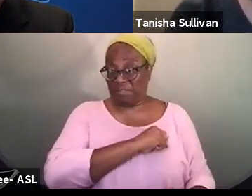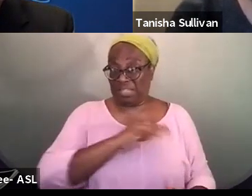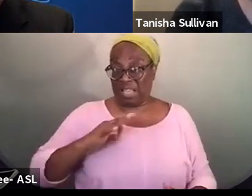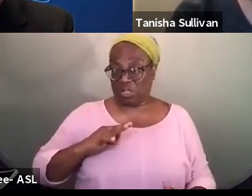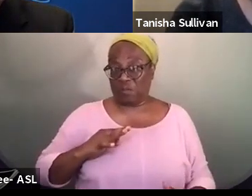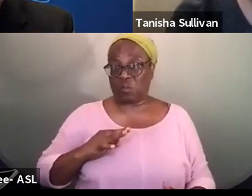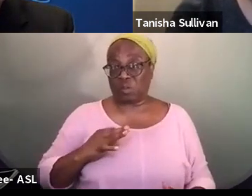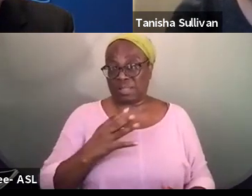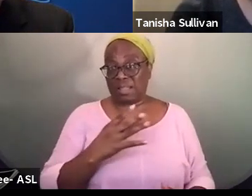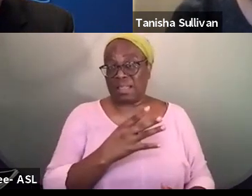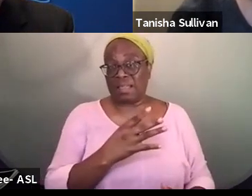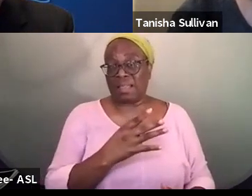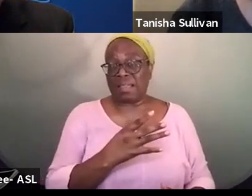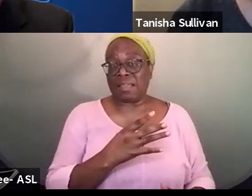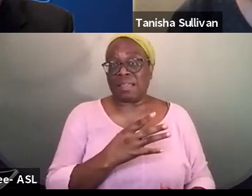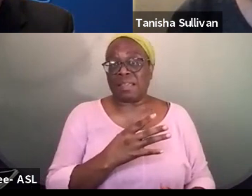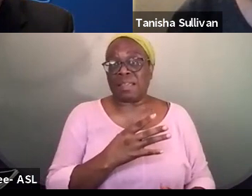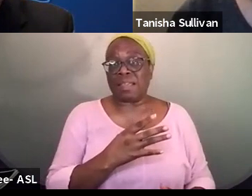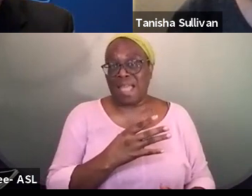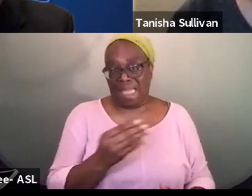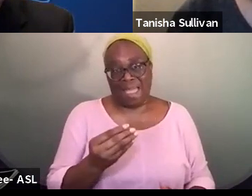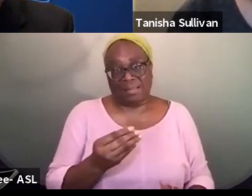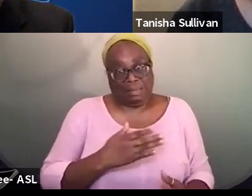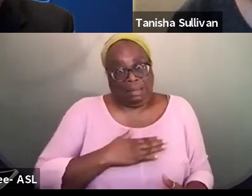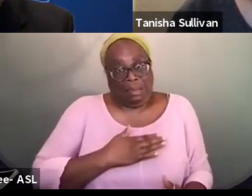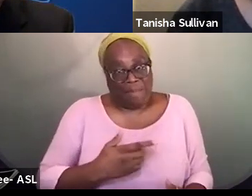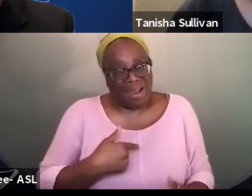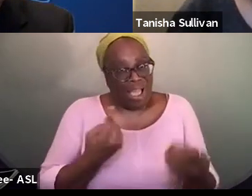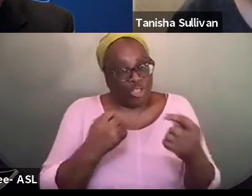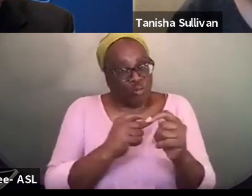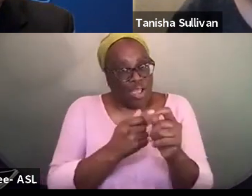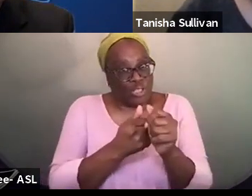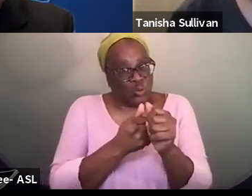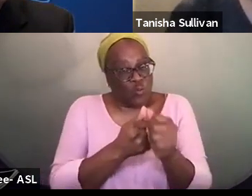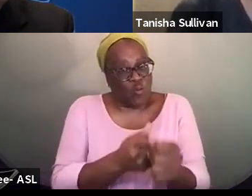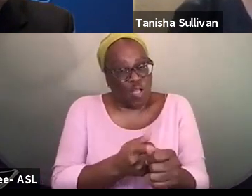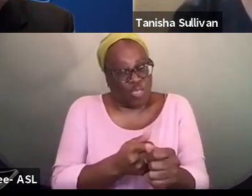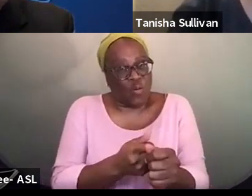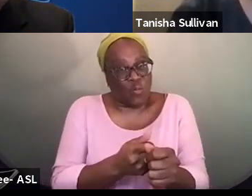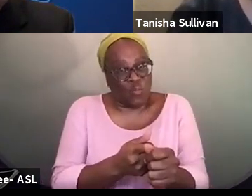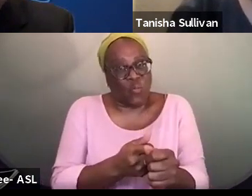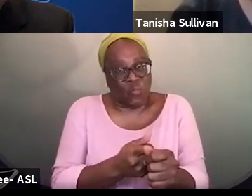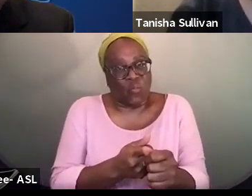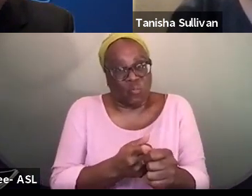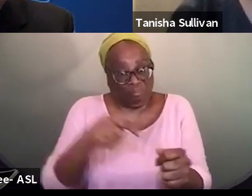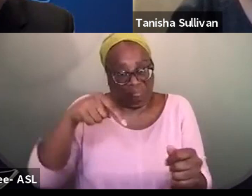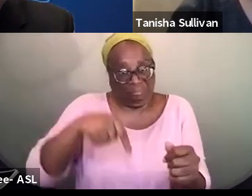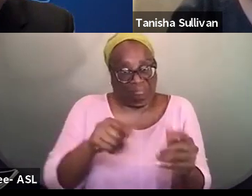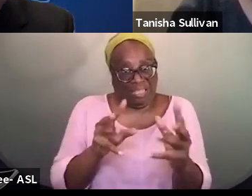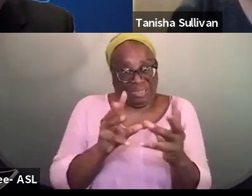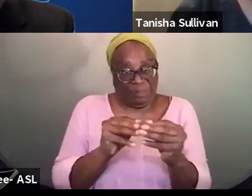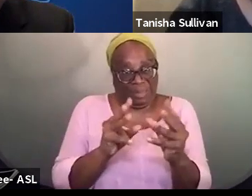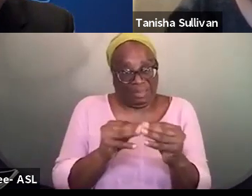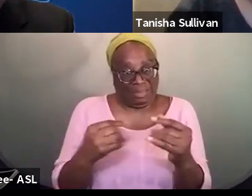and confess that I've tried to follow these proceedings and